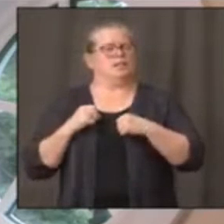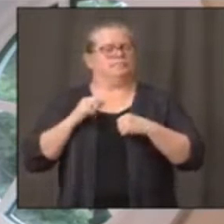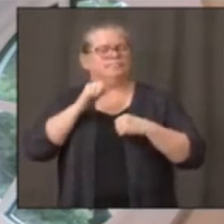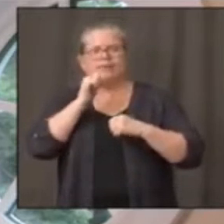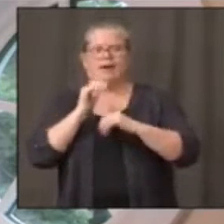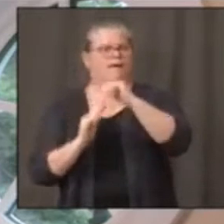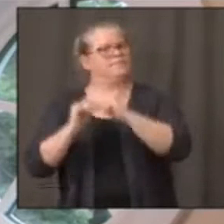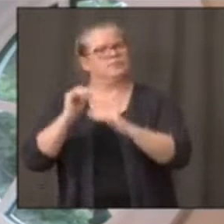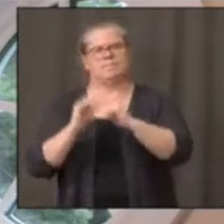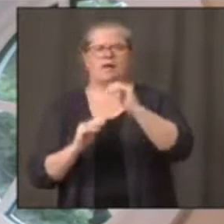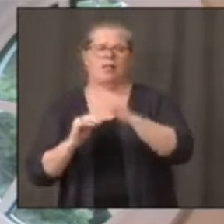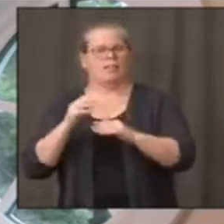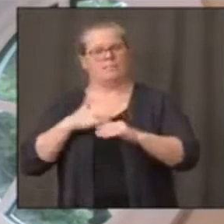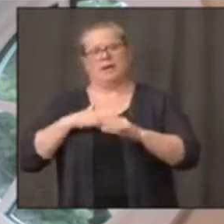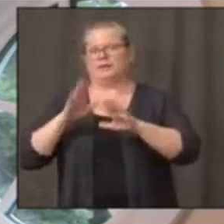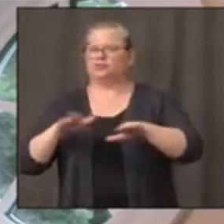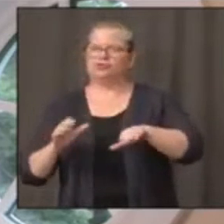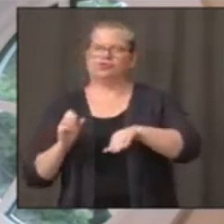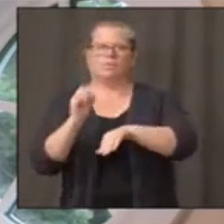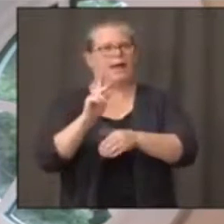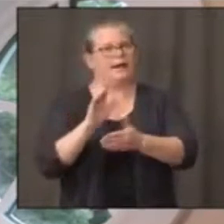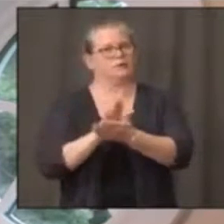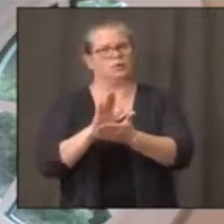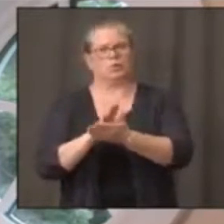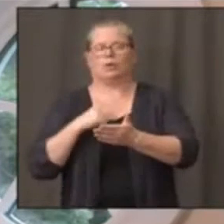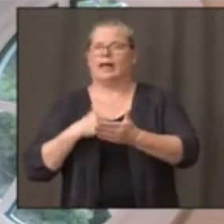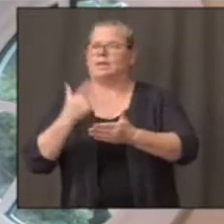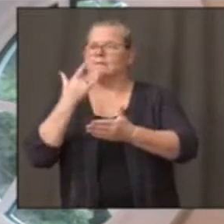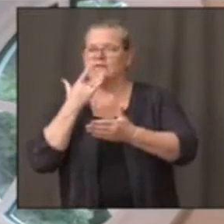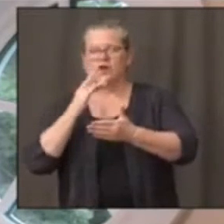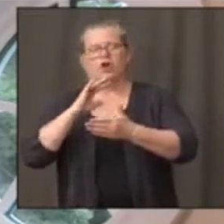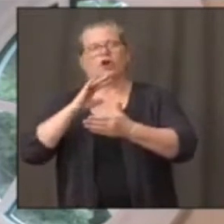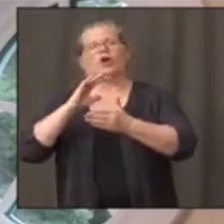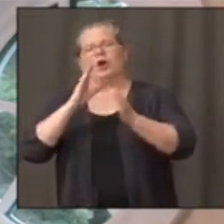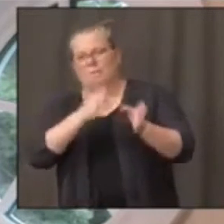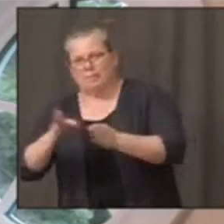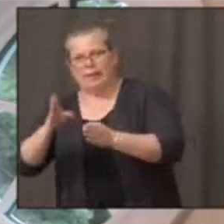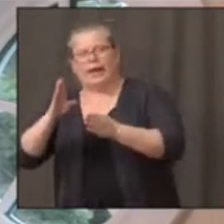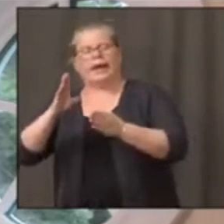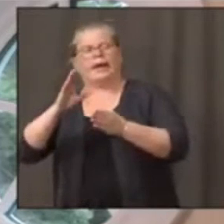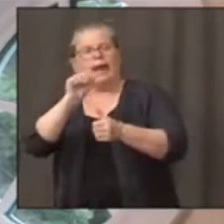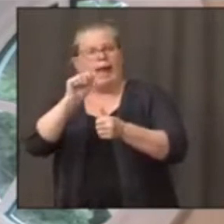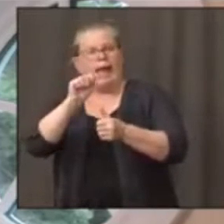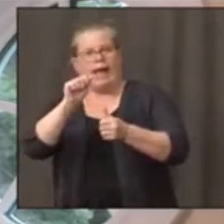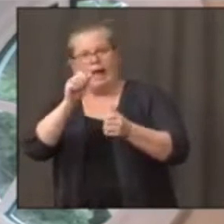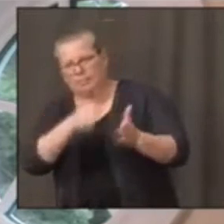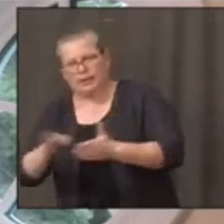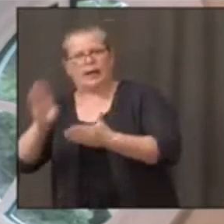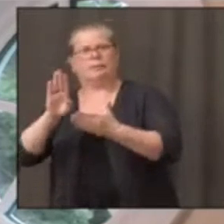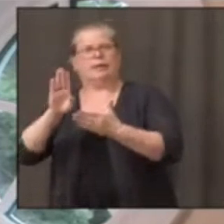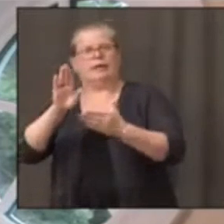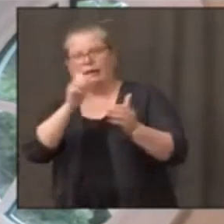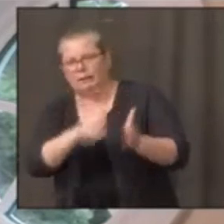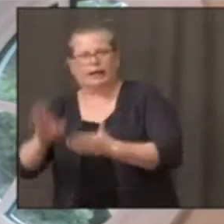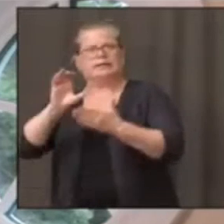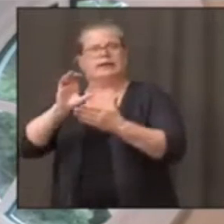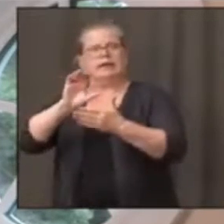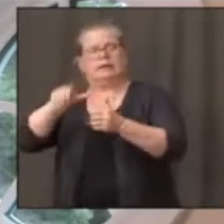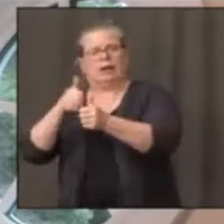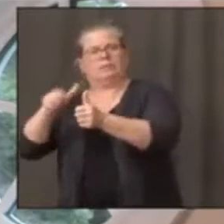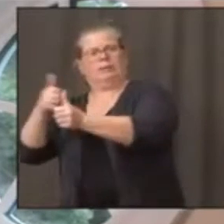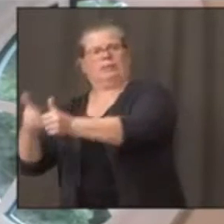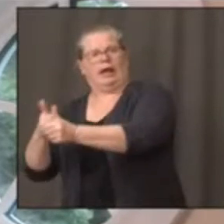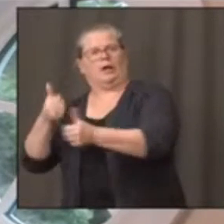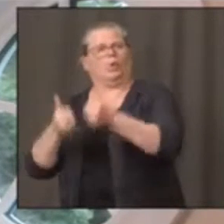B or C about, the things that have been discussed? Yeah, look, it's going to come down to what the prevalence is and whether or not there are outbreaks in the state,